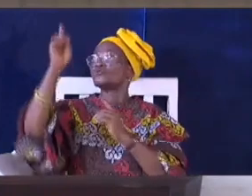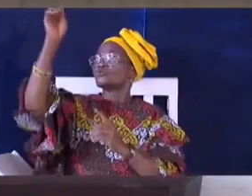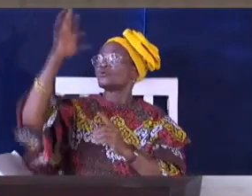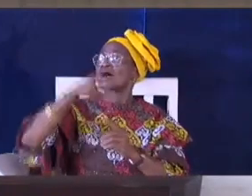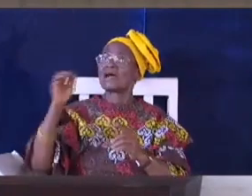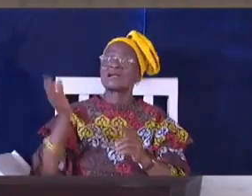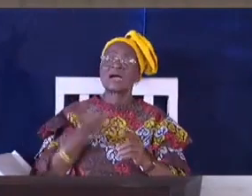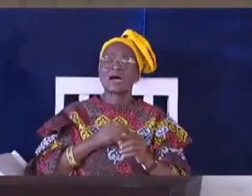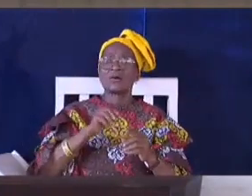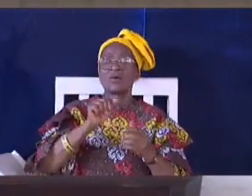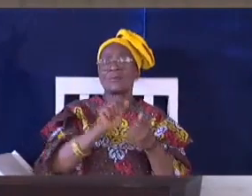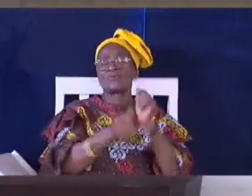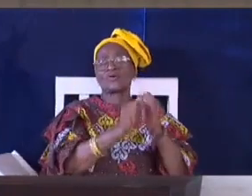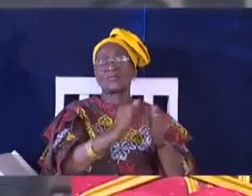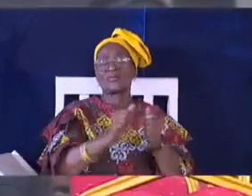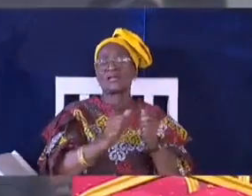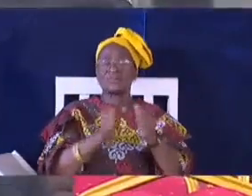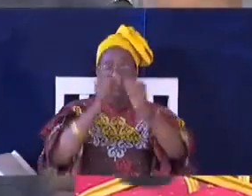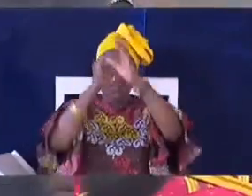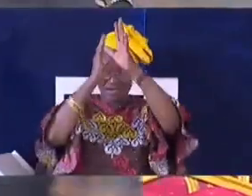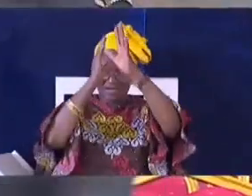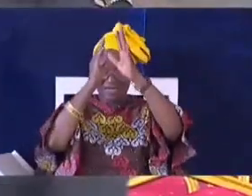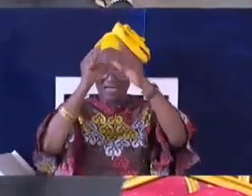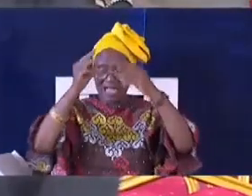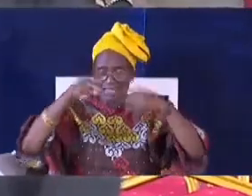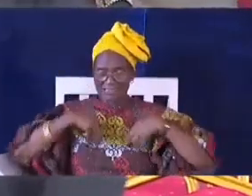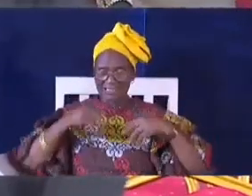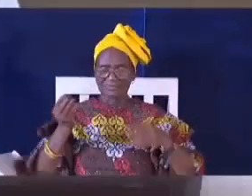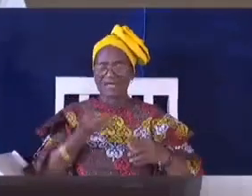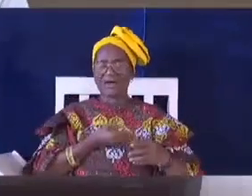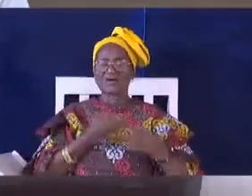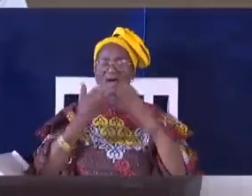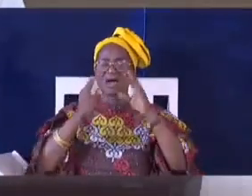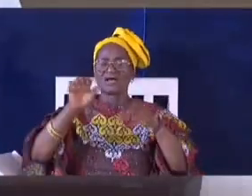Father, accept our thanks in Jesus'